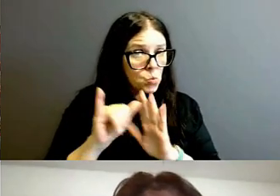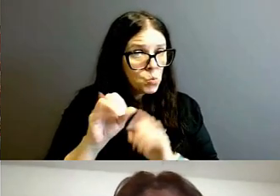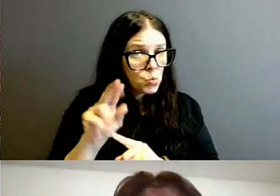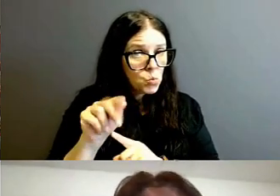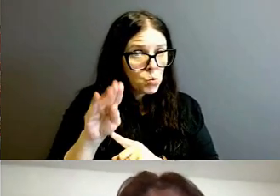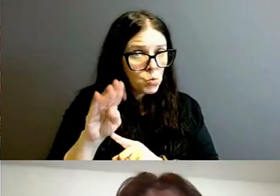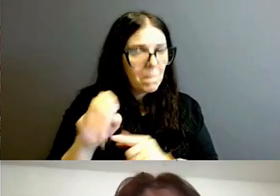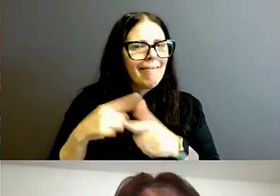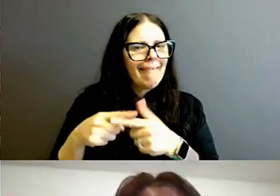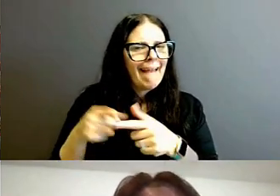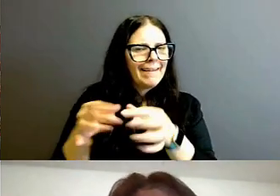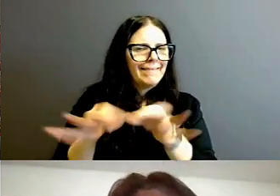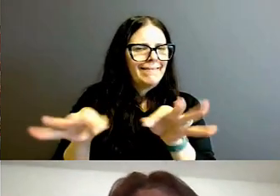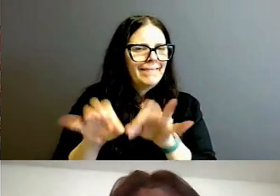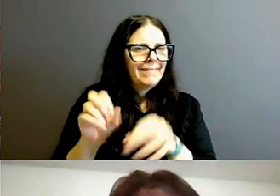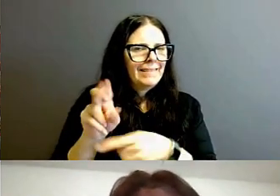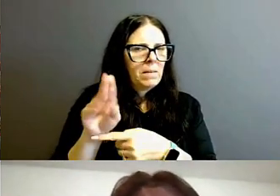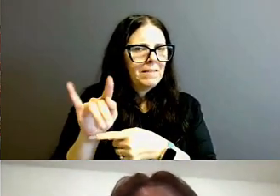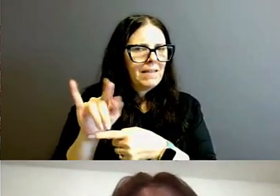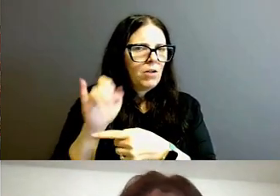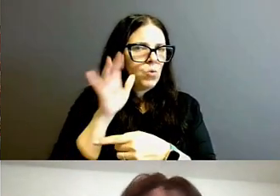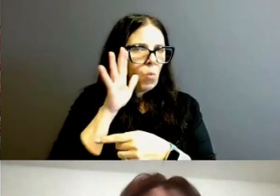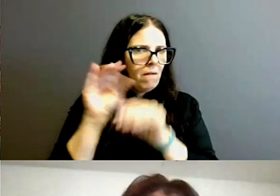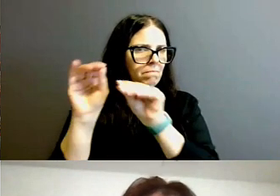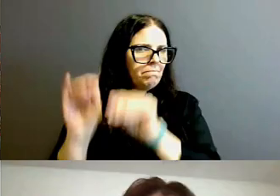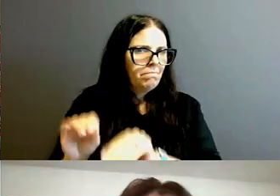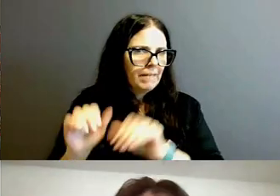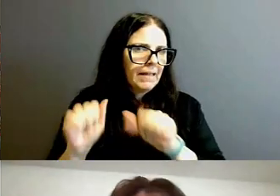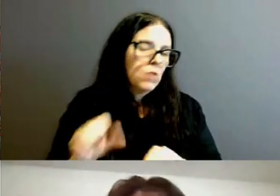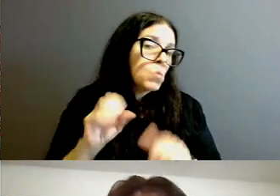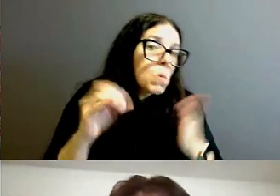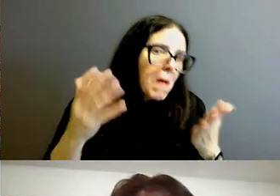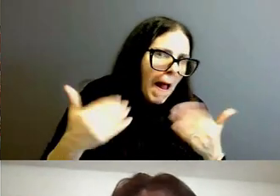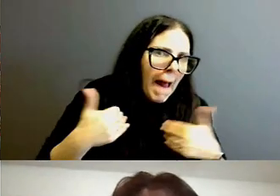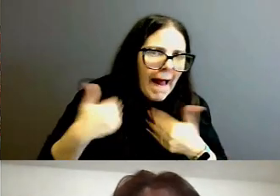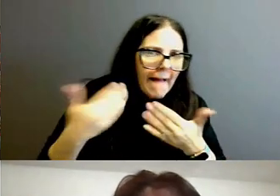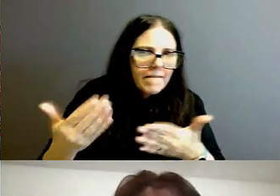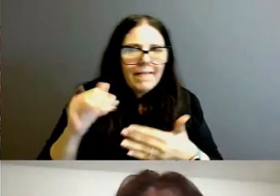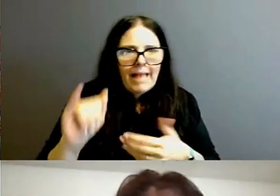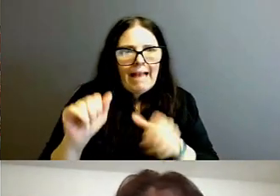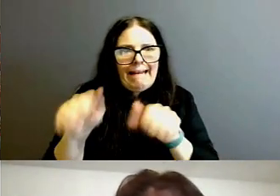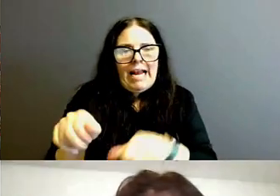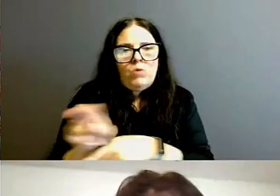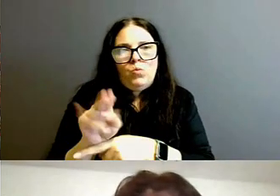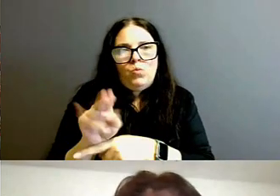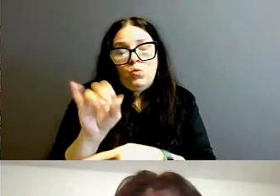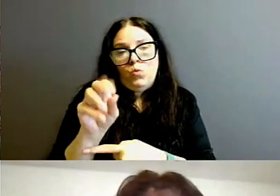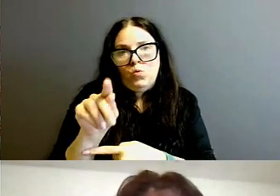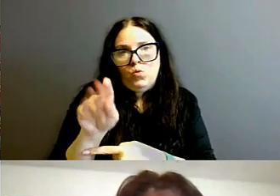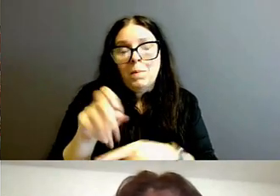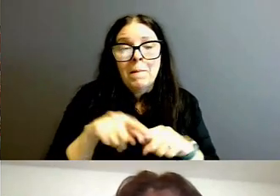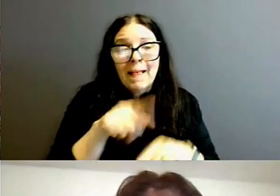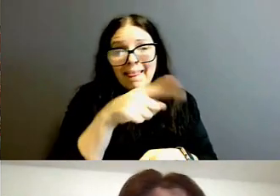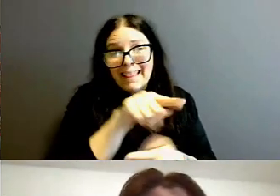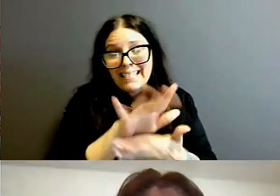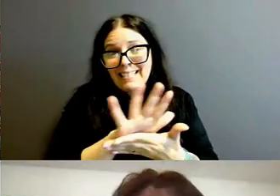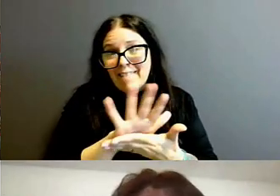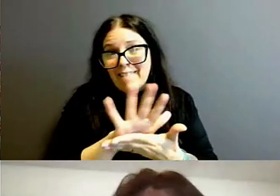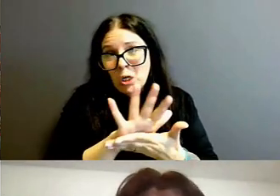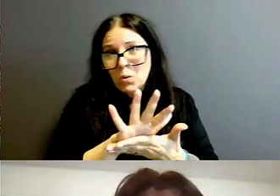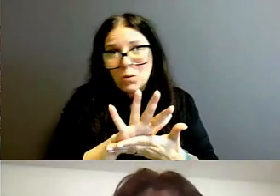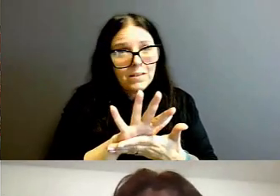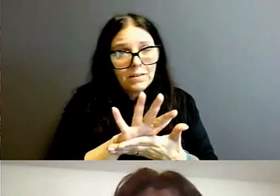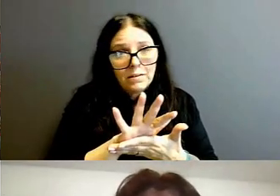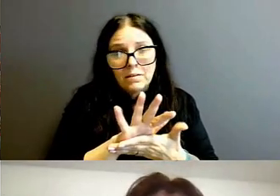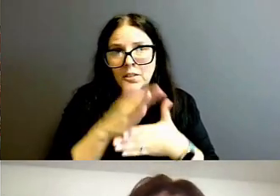subtitles do appear there if you fill it out manually. So that's no issue. But these videos, each one of them, we got